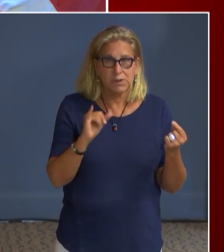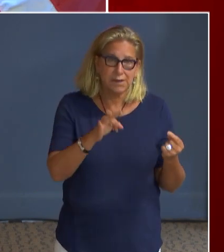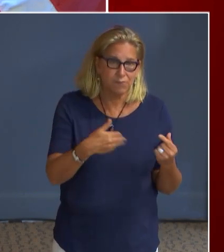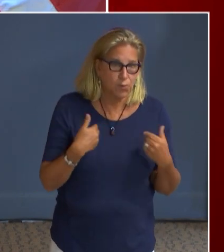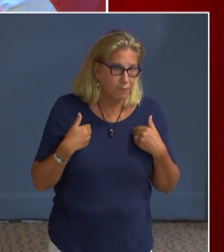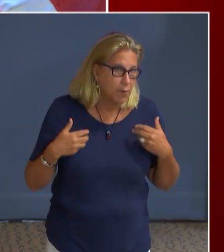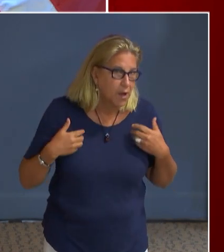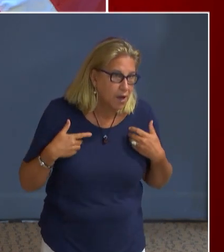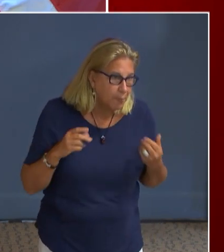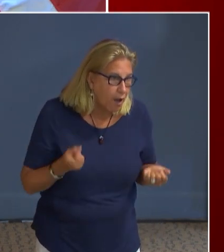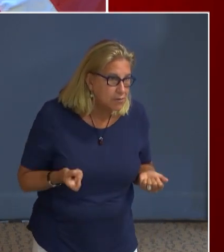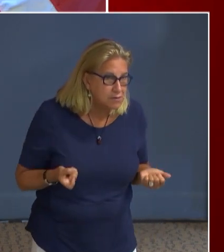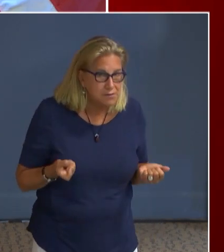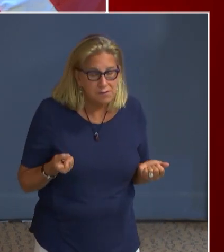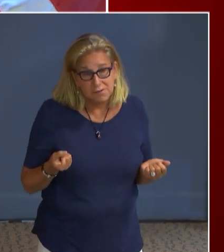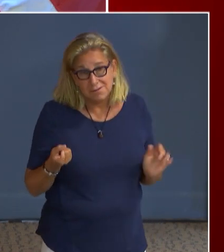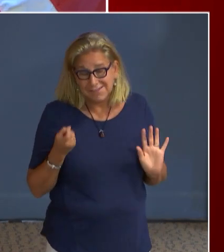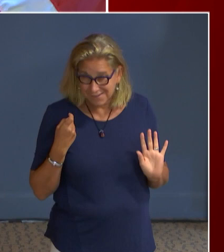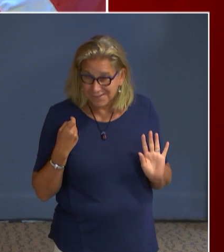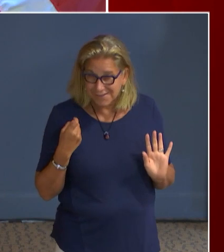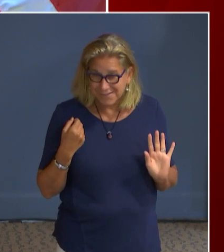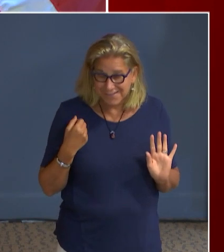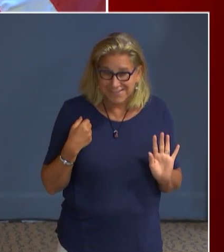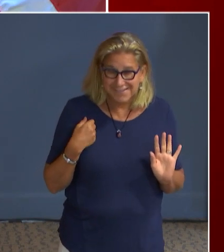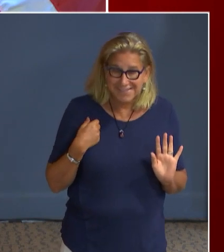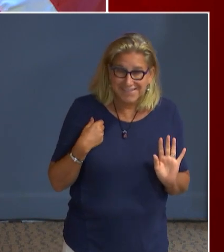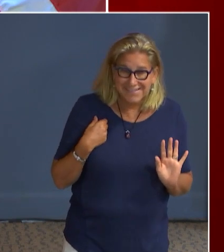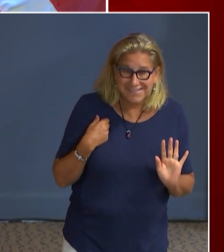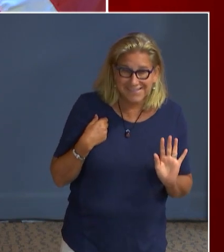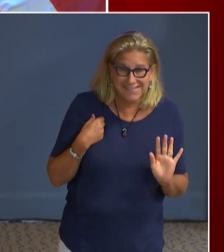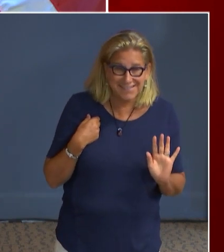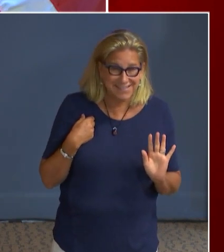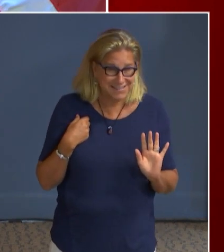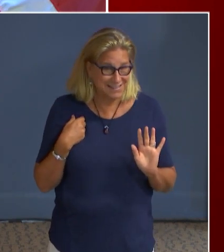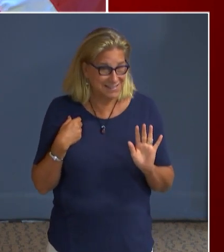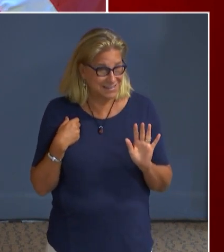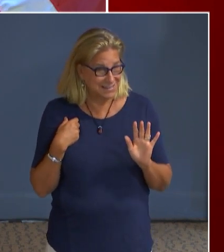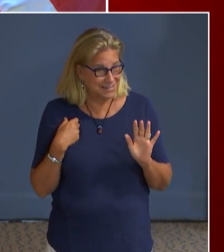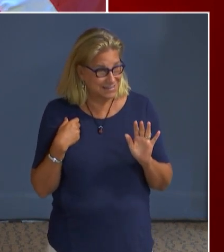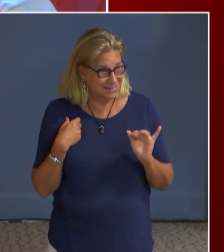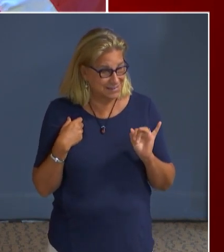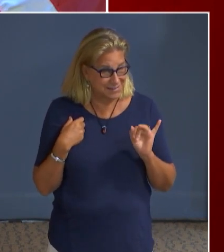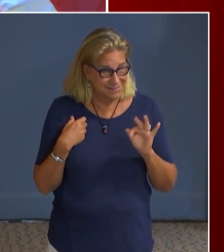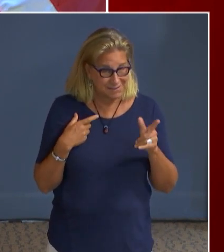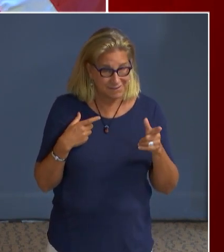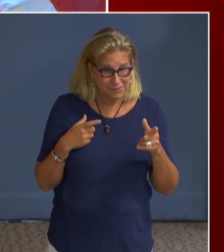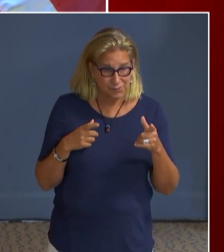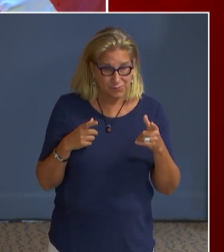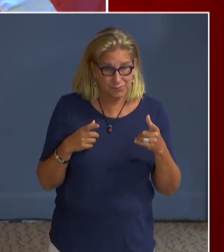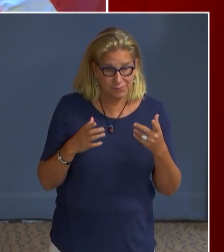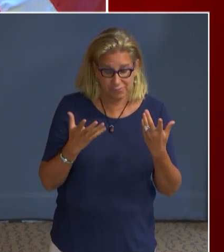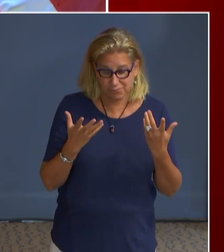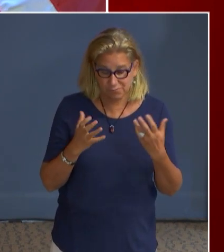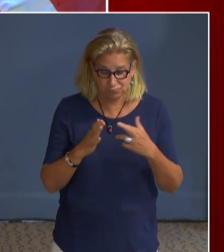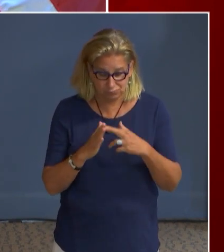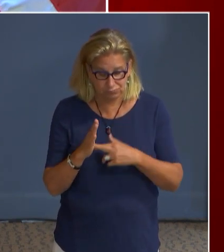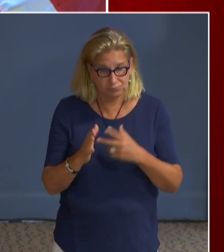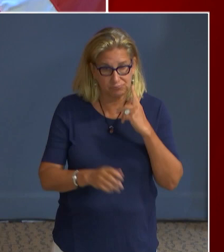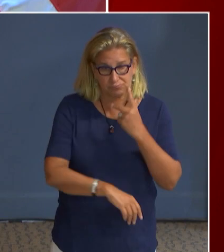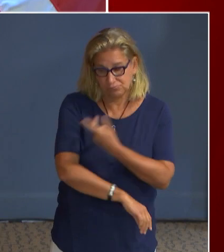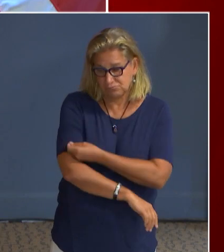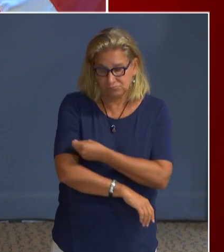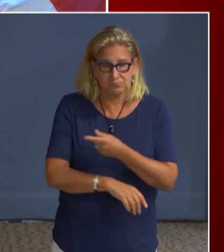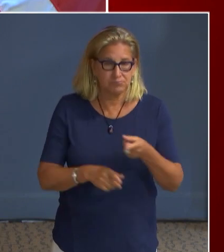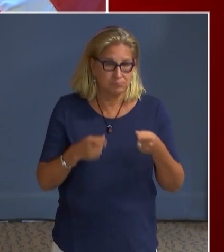which we believe is an effective vaccine. And that is how we will isolate incidents